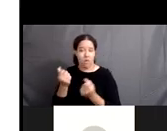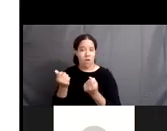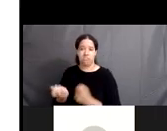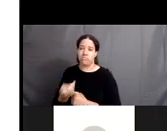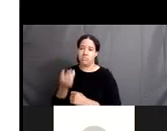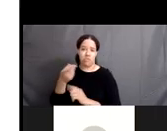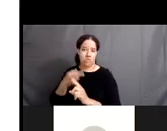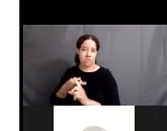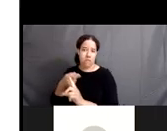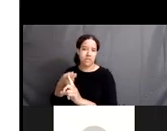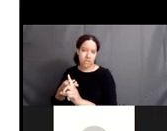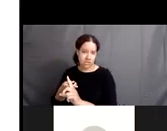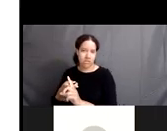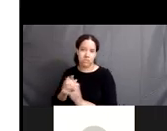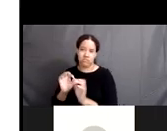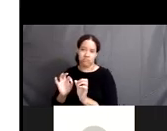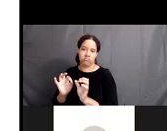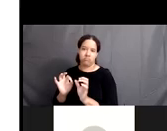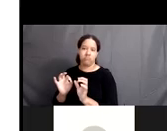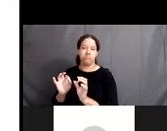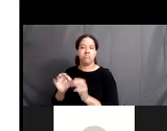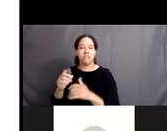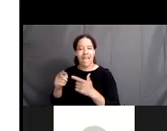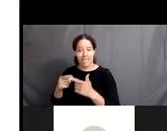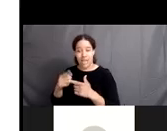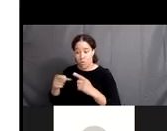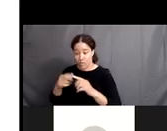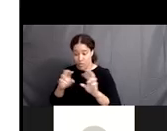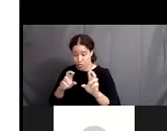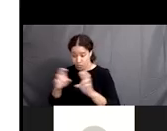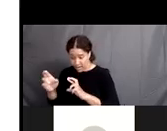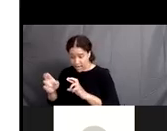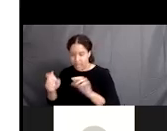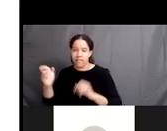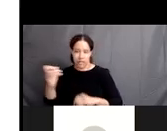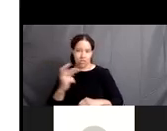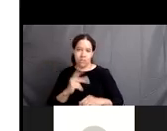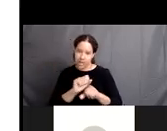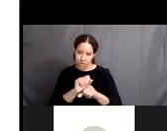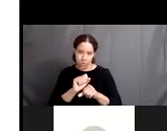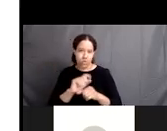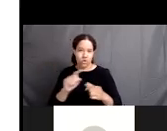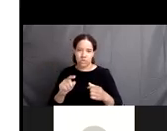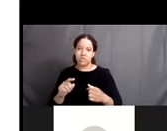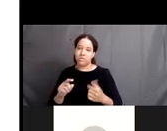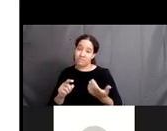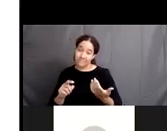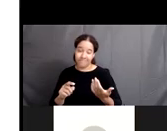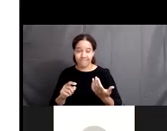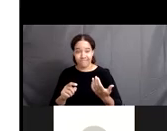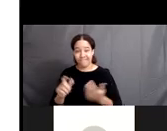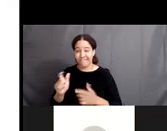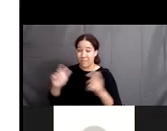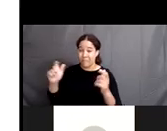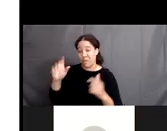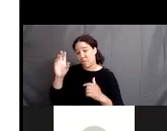and have them re-enter at a pace that was right for them. And not all companies are going to